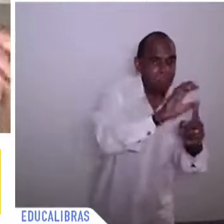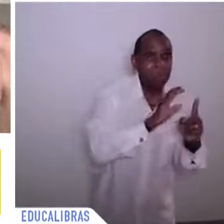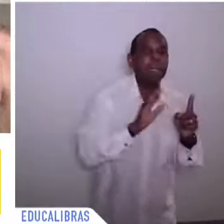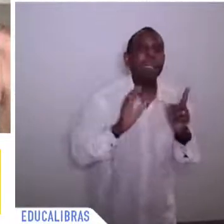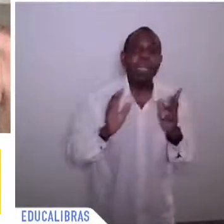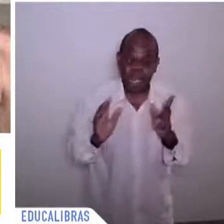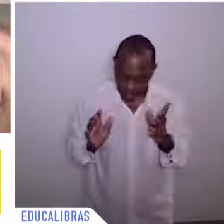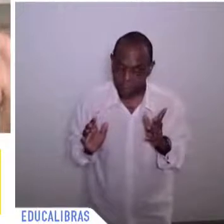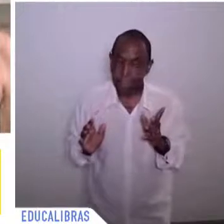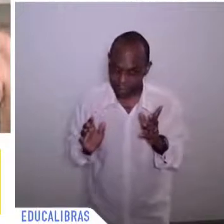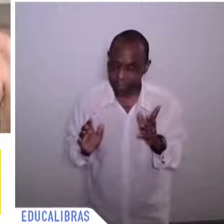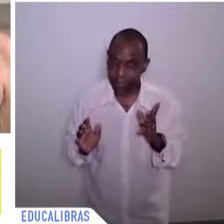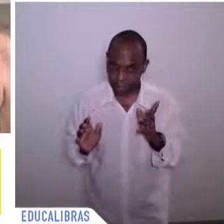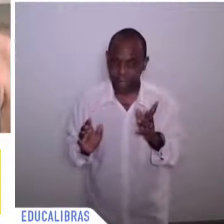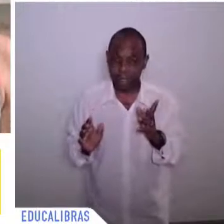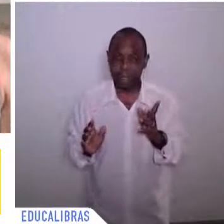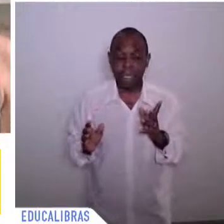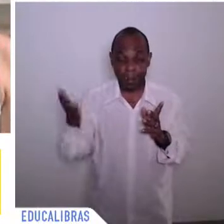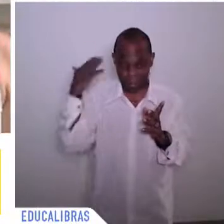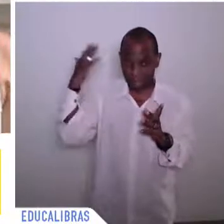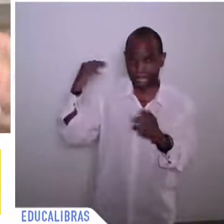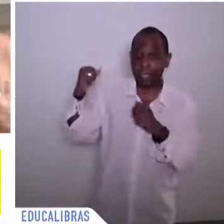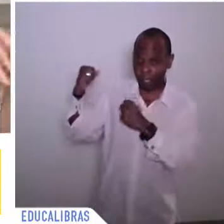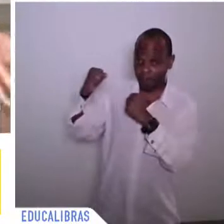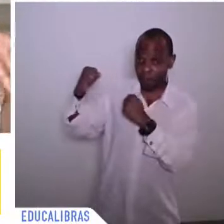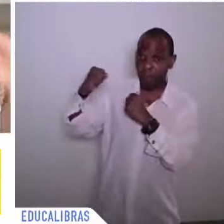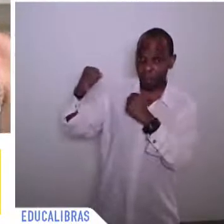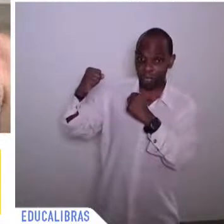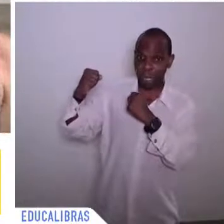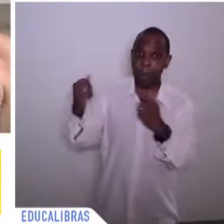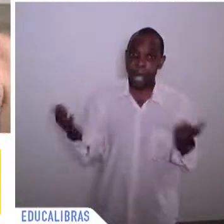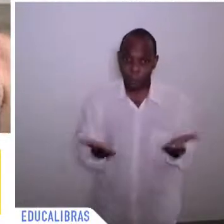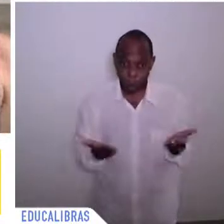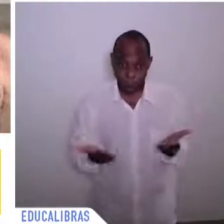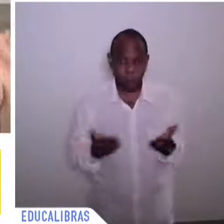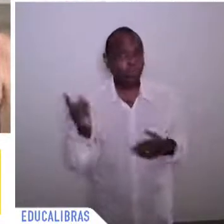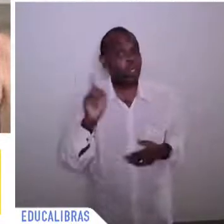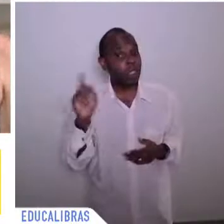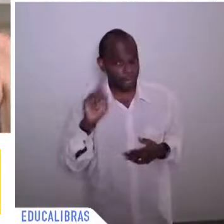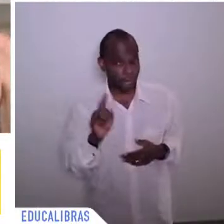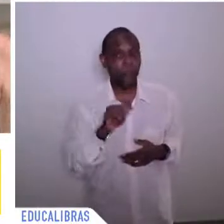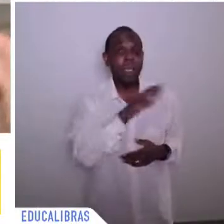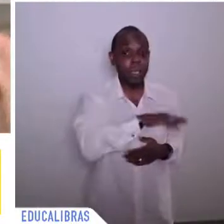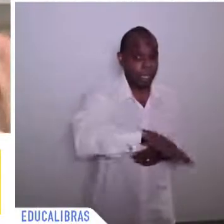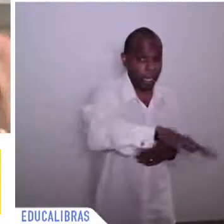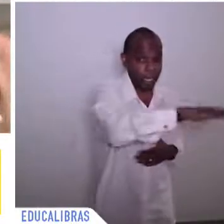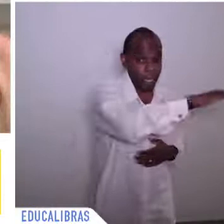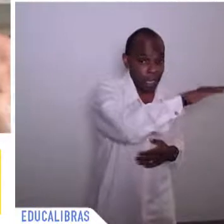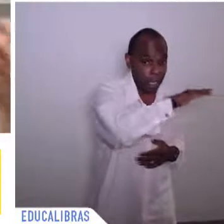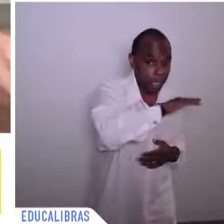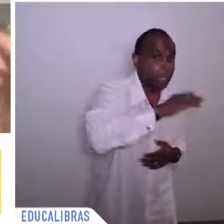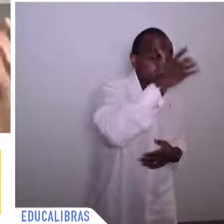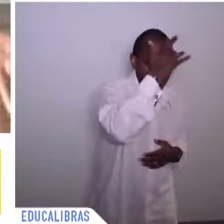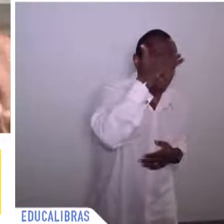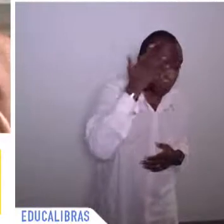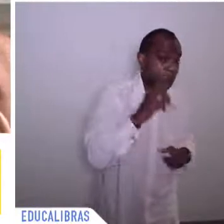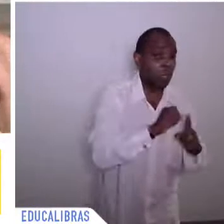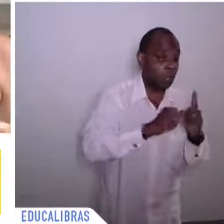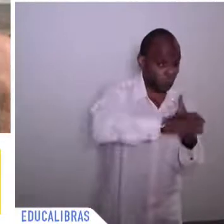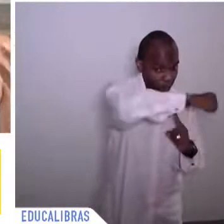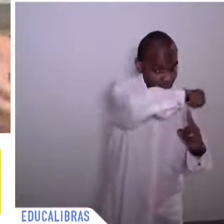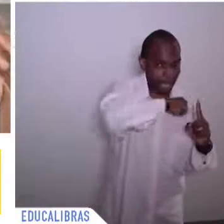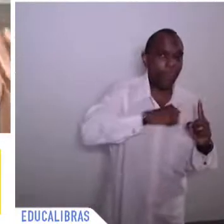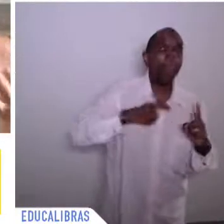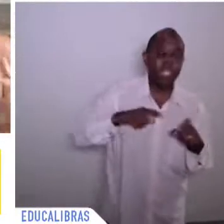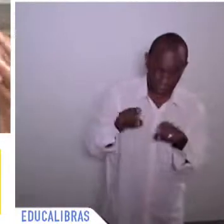their opinion and influence other people's reaction. They have been stronger in the past, and today they